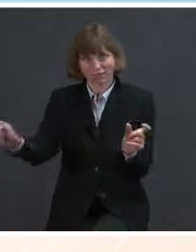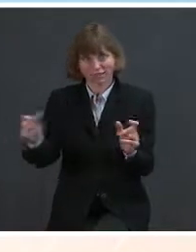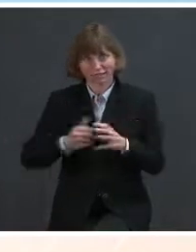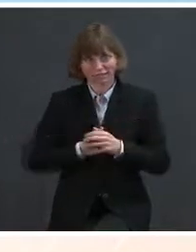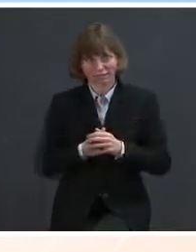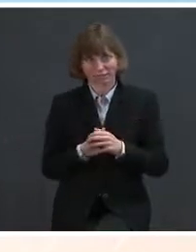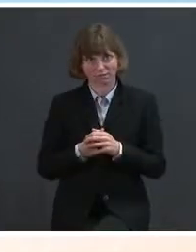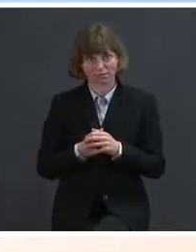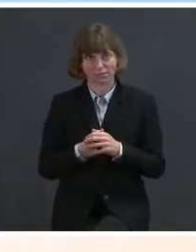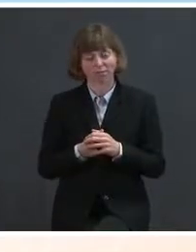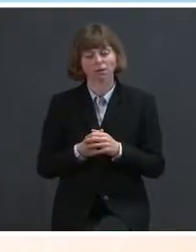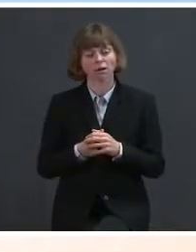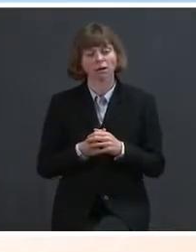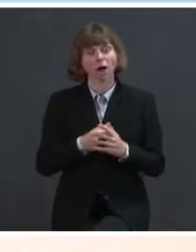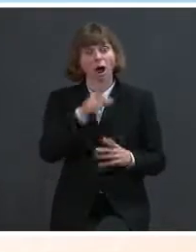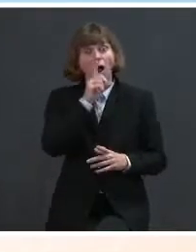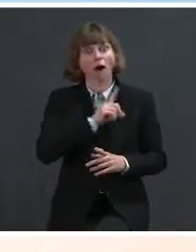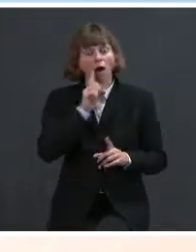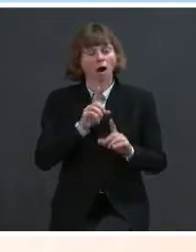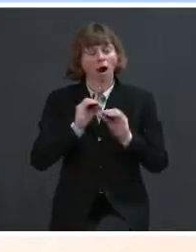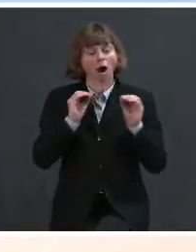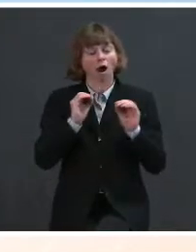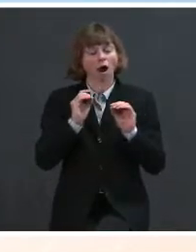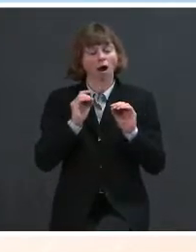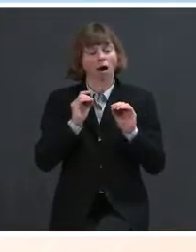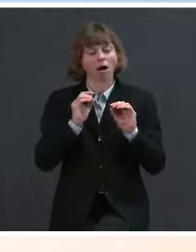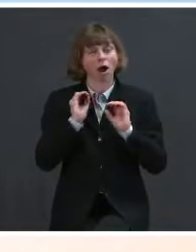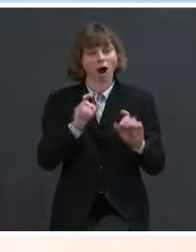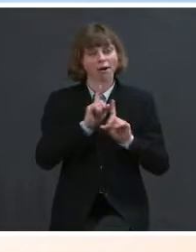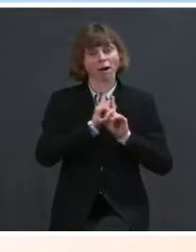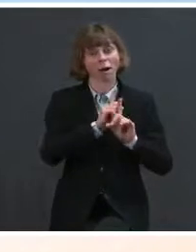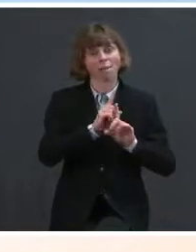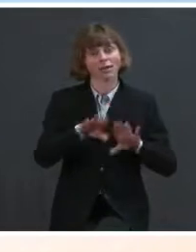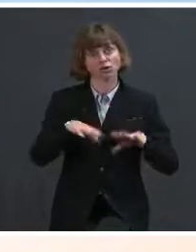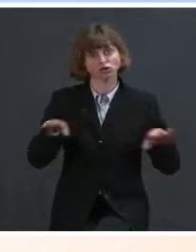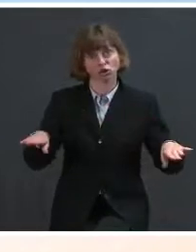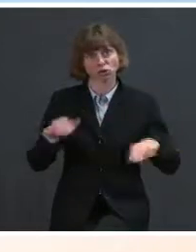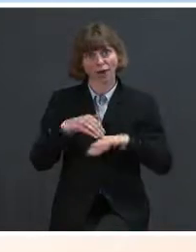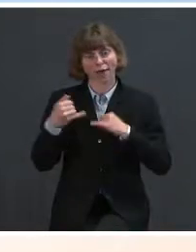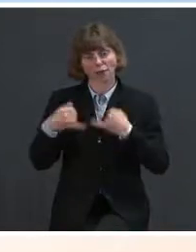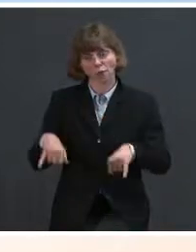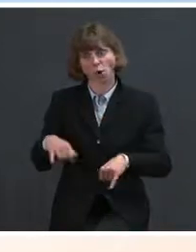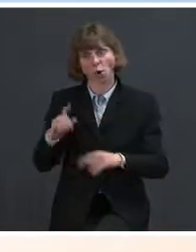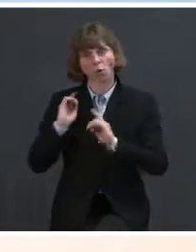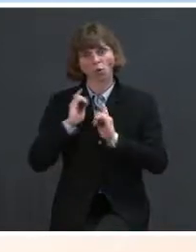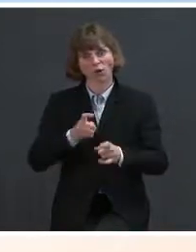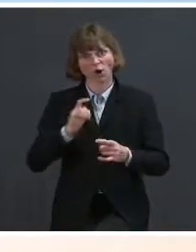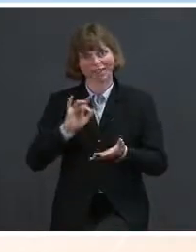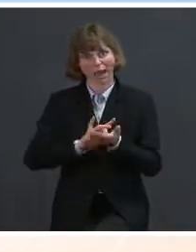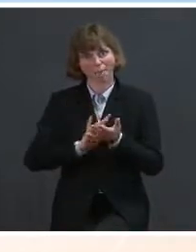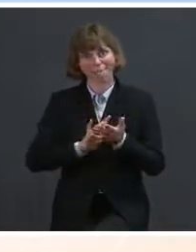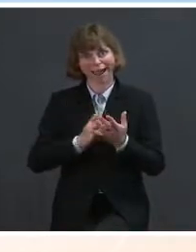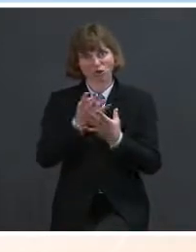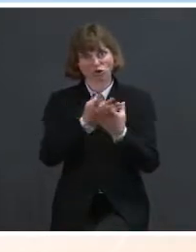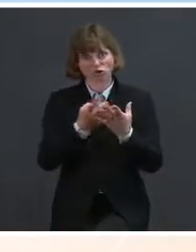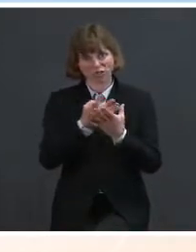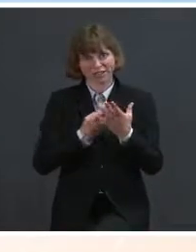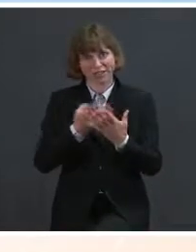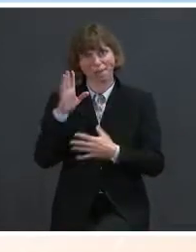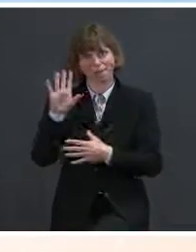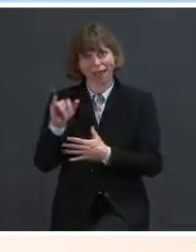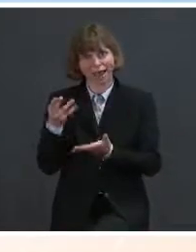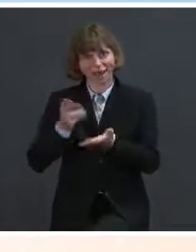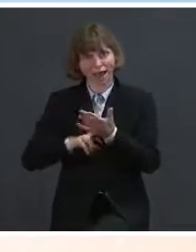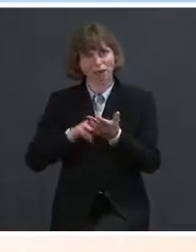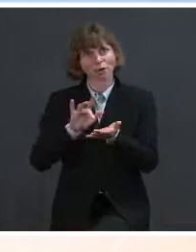children, of course, another category. All unaccompanied children encountered at the border receive a medical screening by contract medical professionals. That